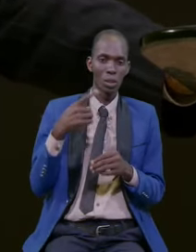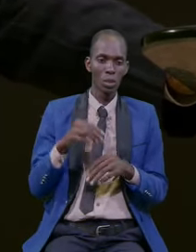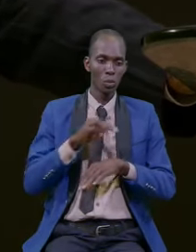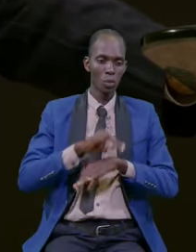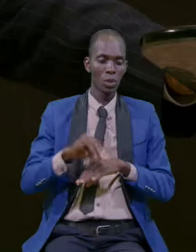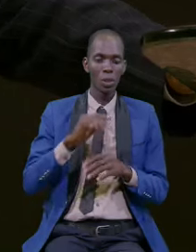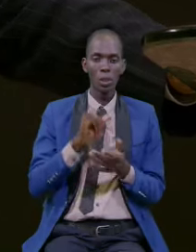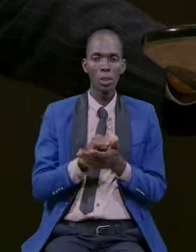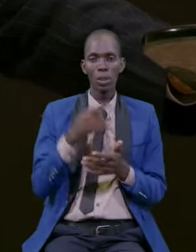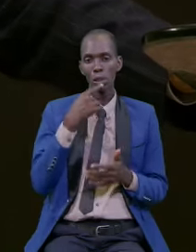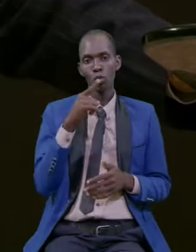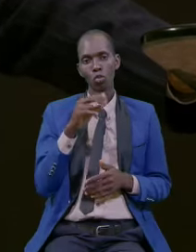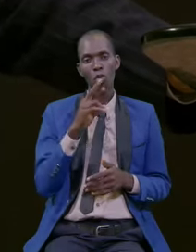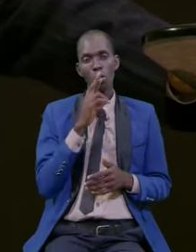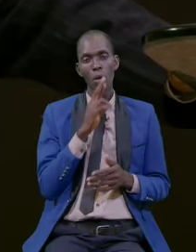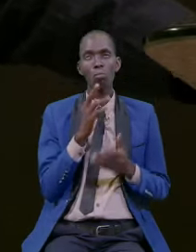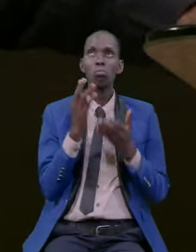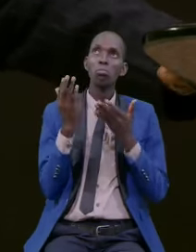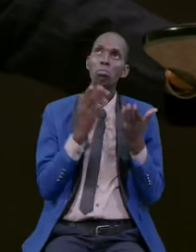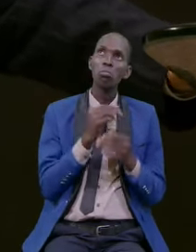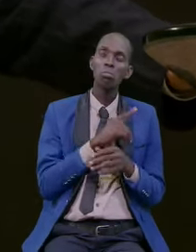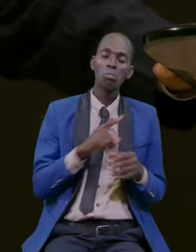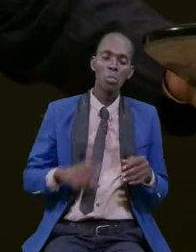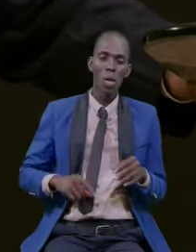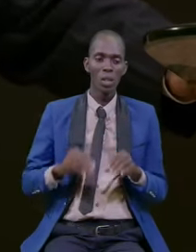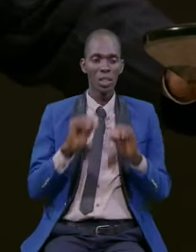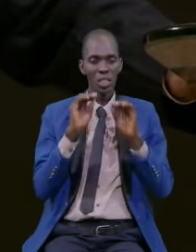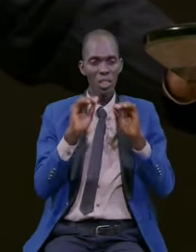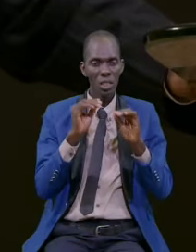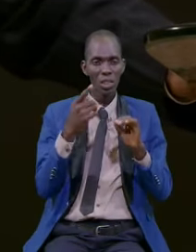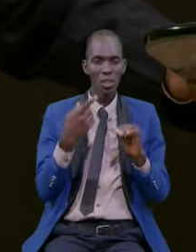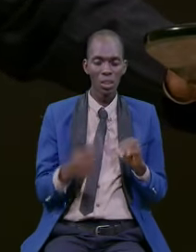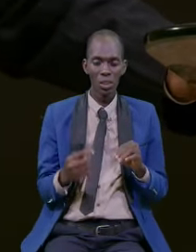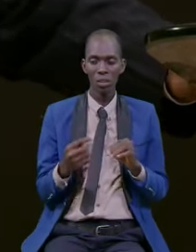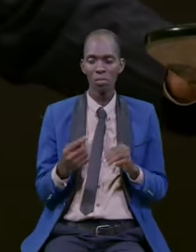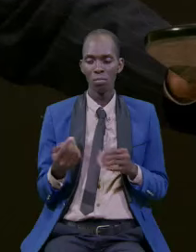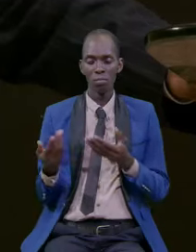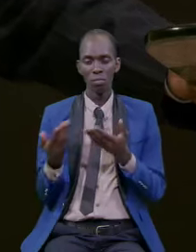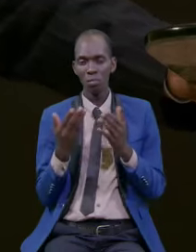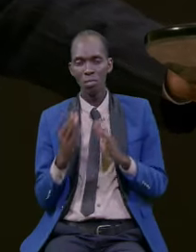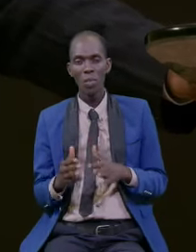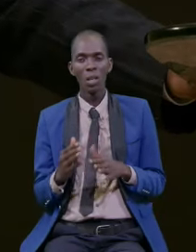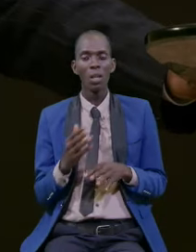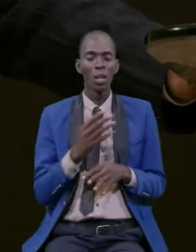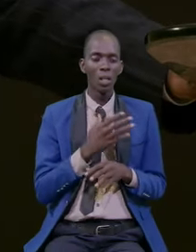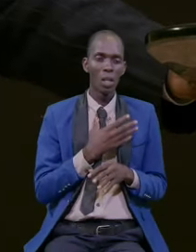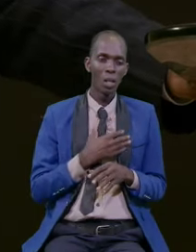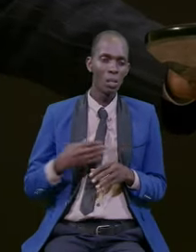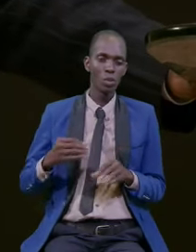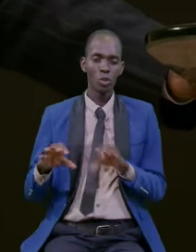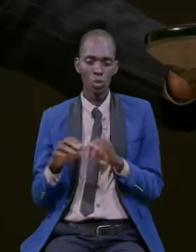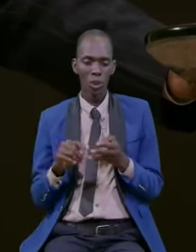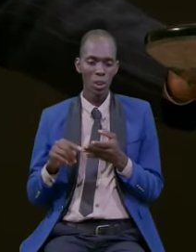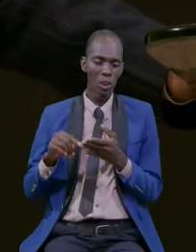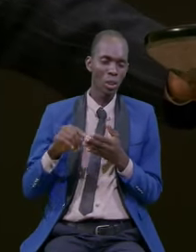Lord and we're teaching the lambs, we're spreading the gospel, we're doing this or that.